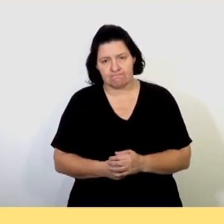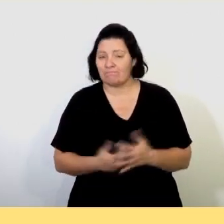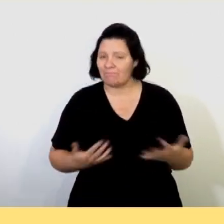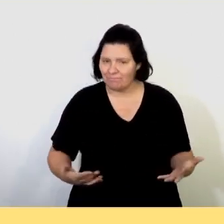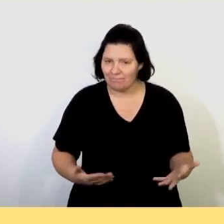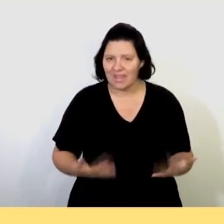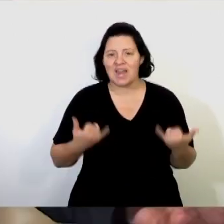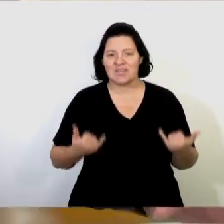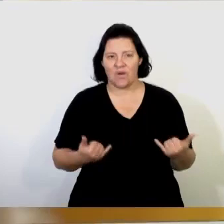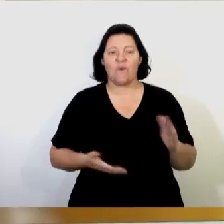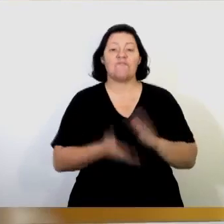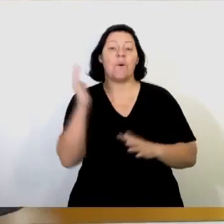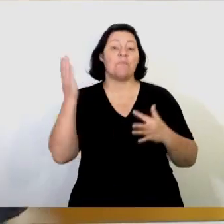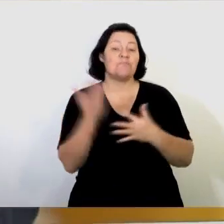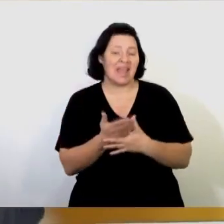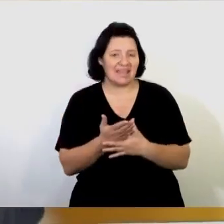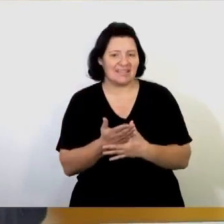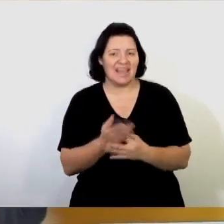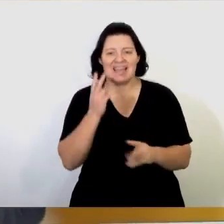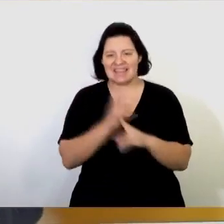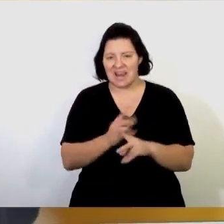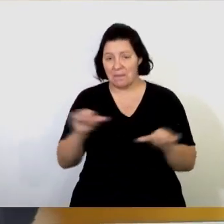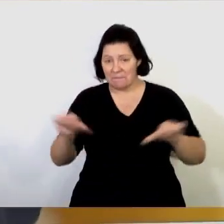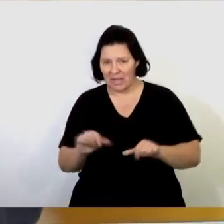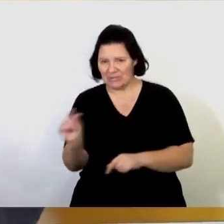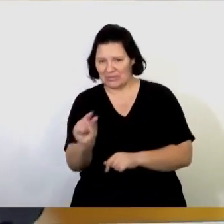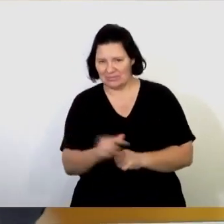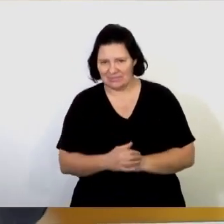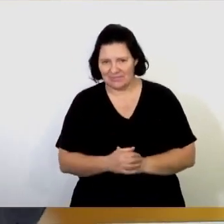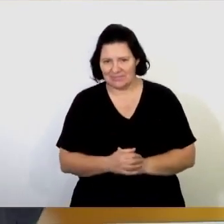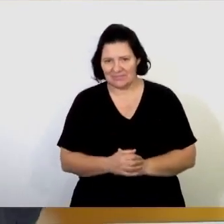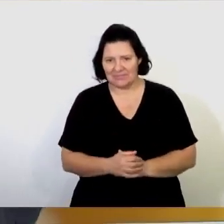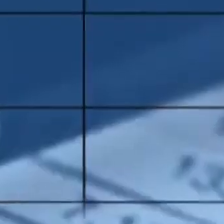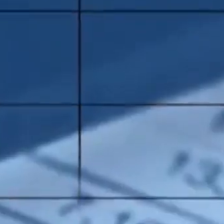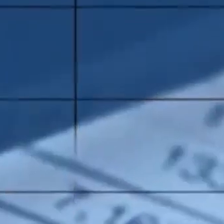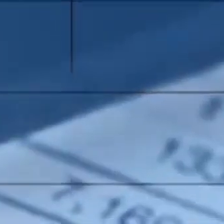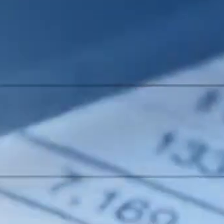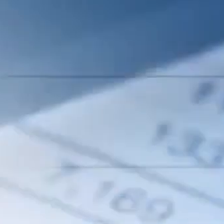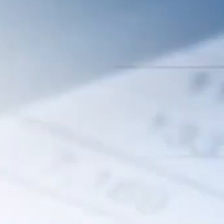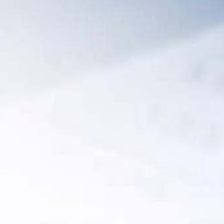liabilities. Dear learners, we're going to go for a quick ad break, and I'm going to see you in a very short while.